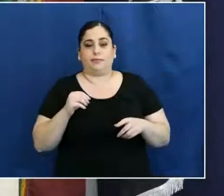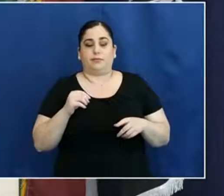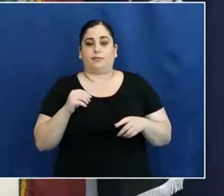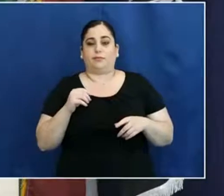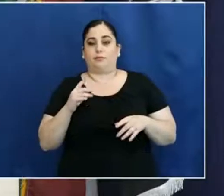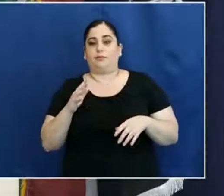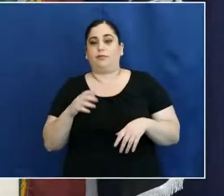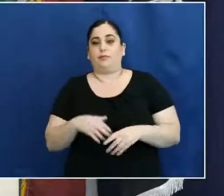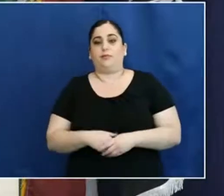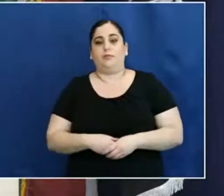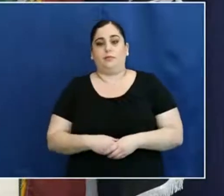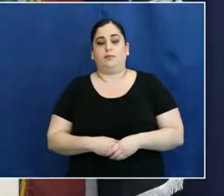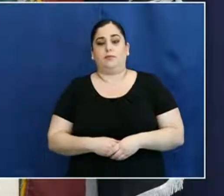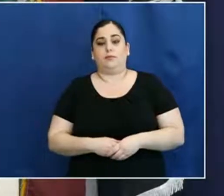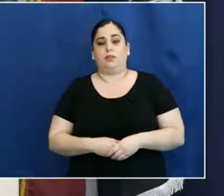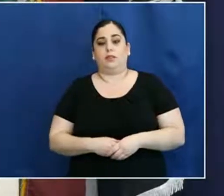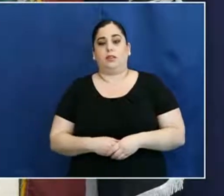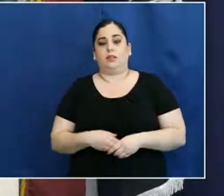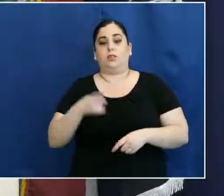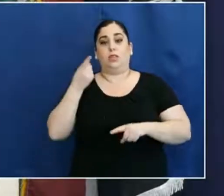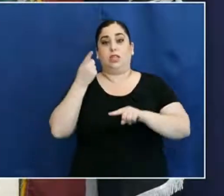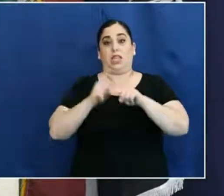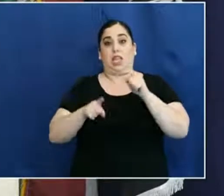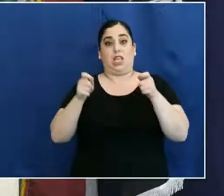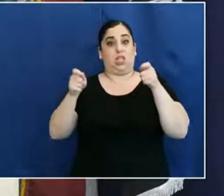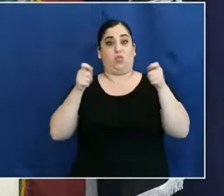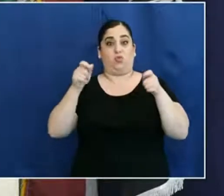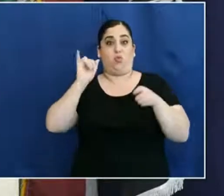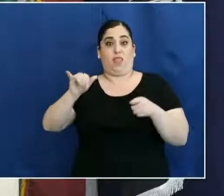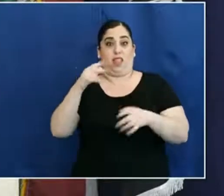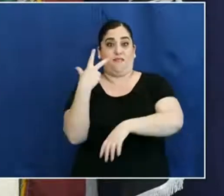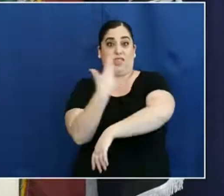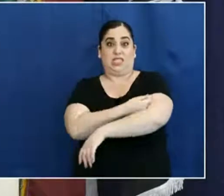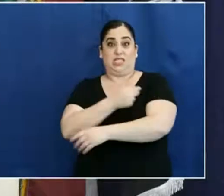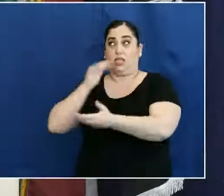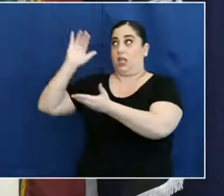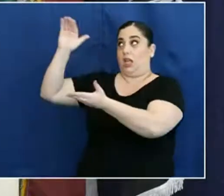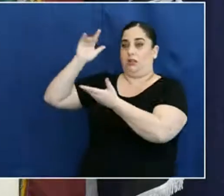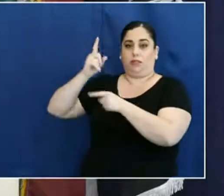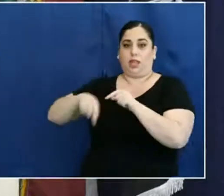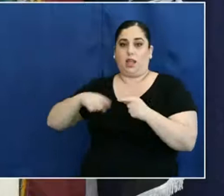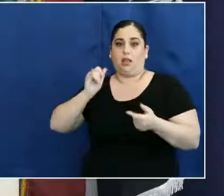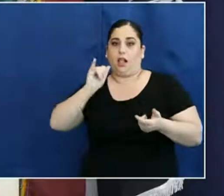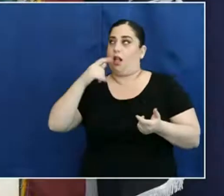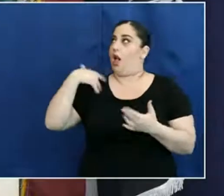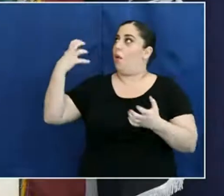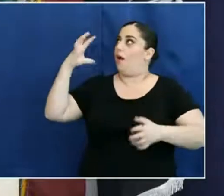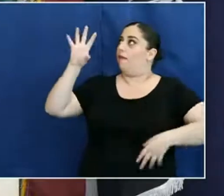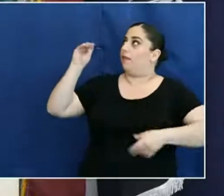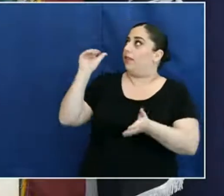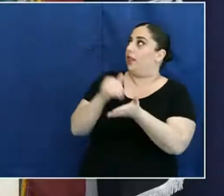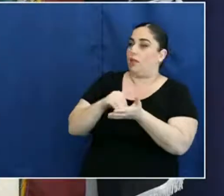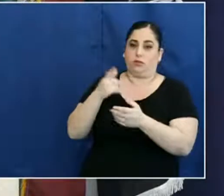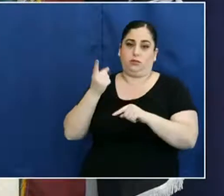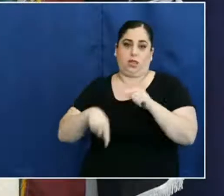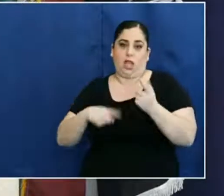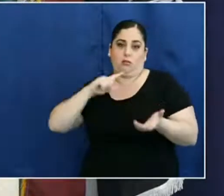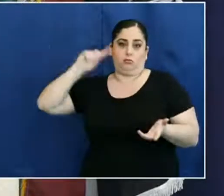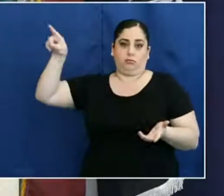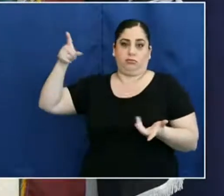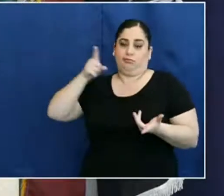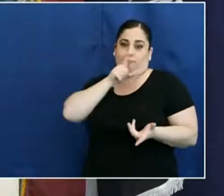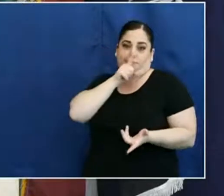else? I know there's a lot that, you guys say there is to be proud of here in San Diego in terms of how quickly we've been rolling out the